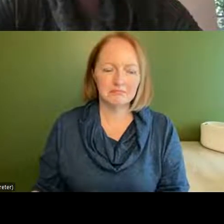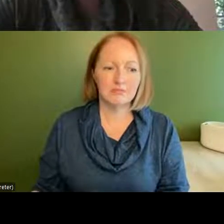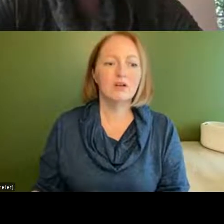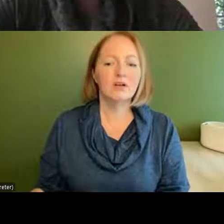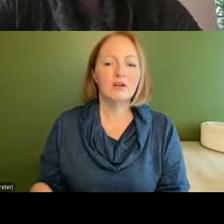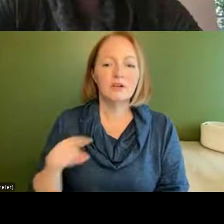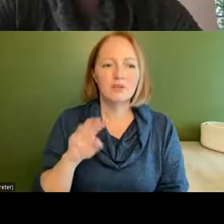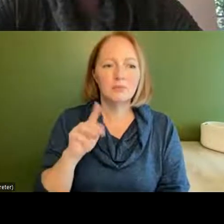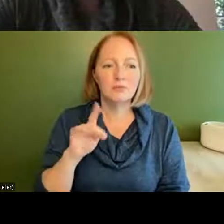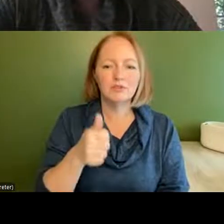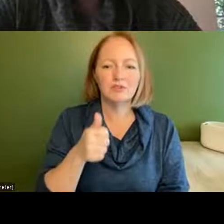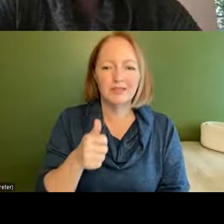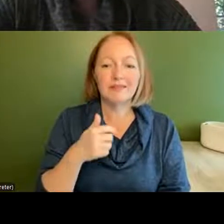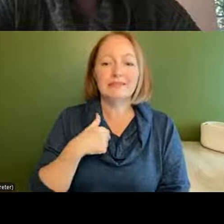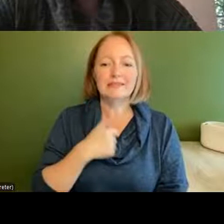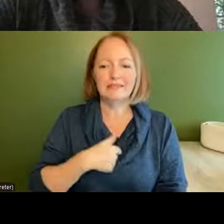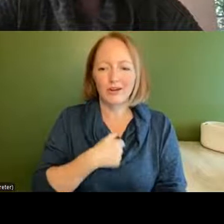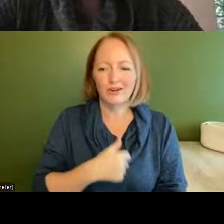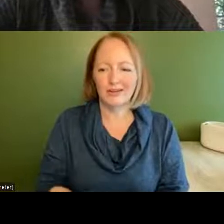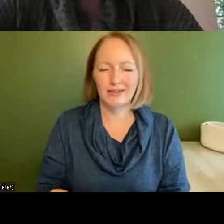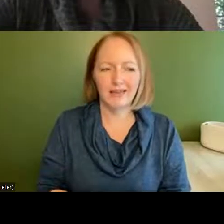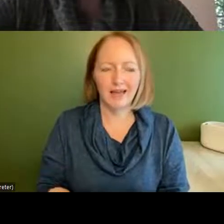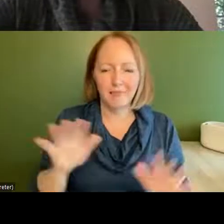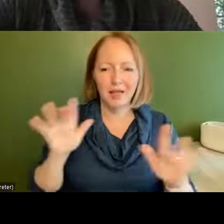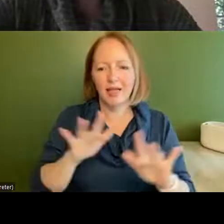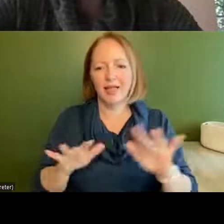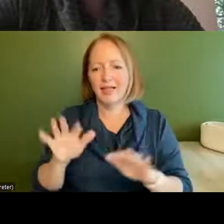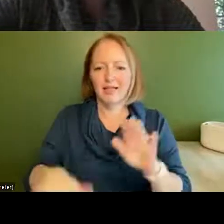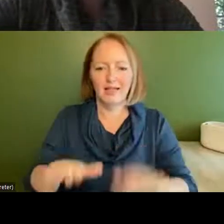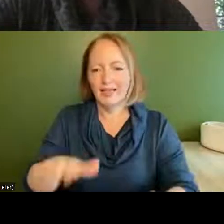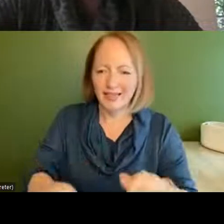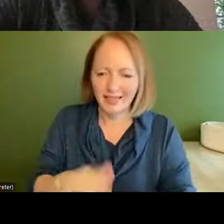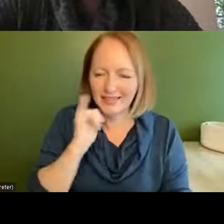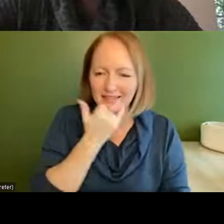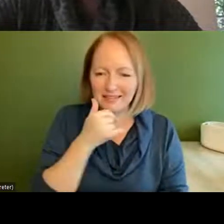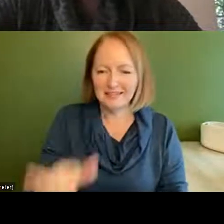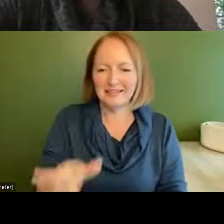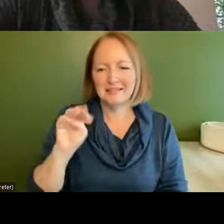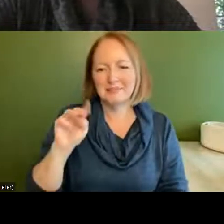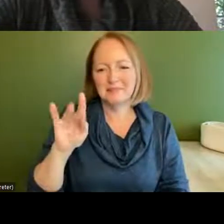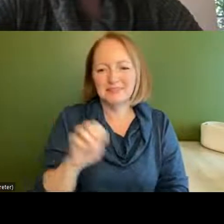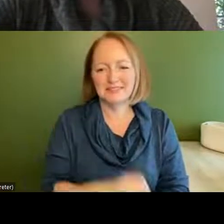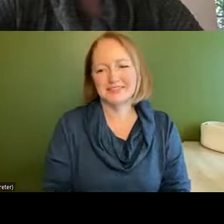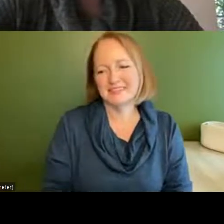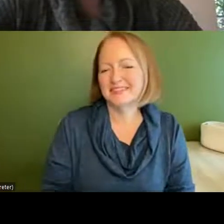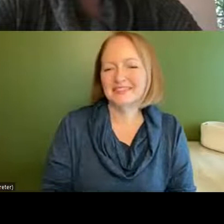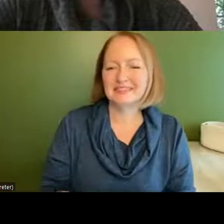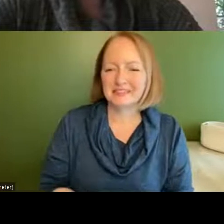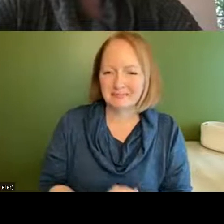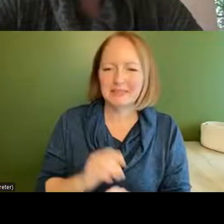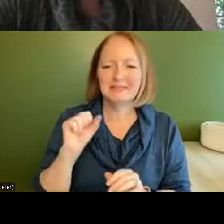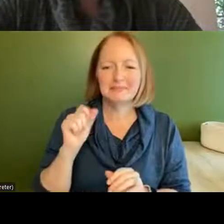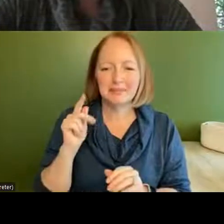You muted yourself. Sorry, I'm moving my hands when I talk and I accidentally hit the space bar. Sorry about